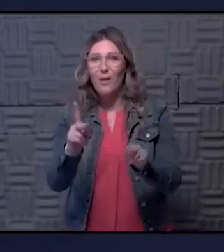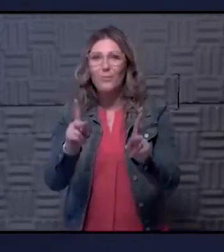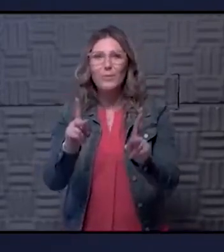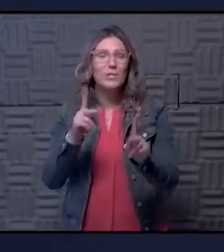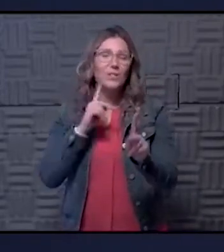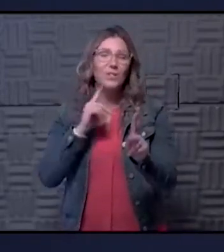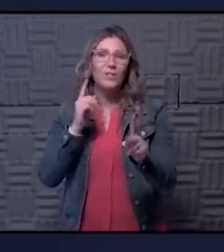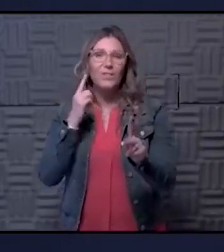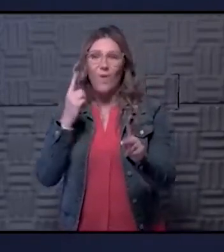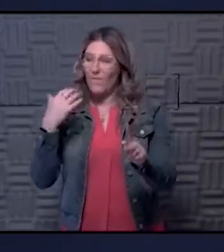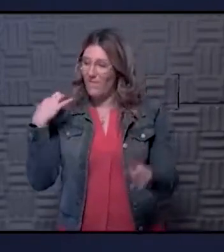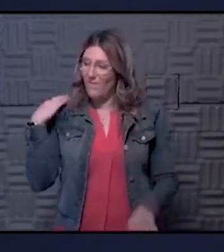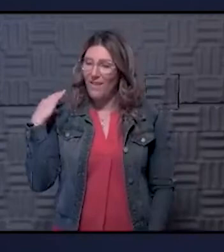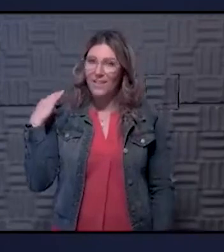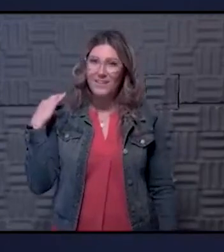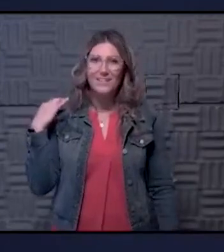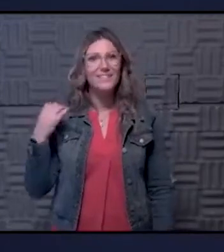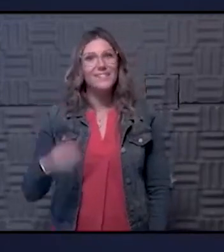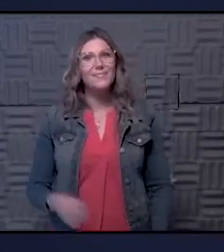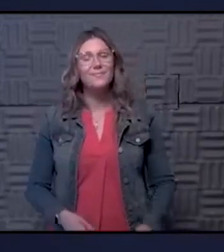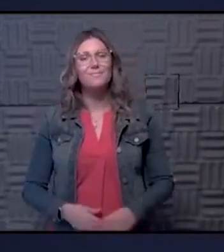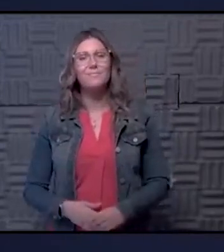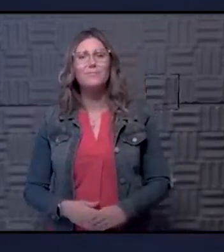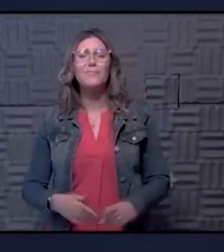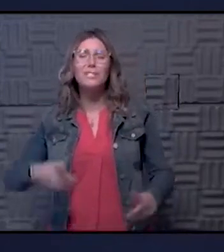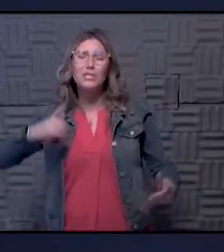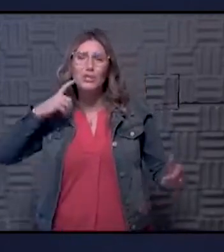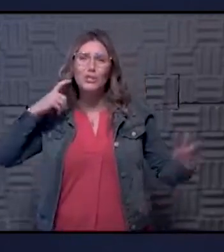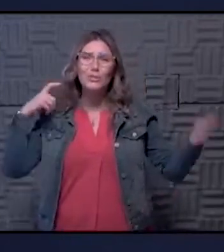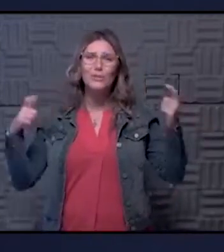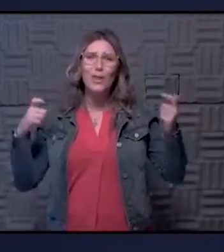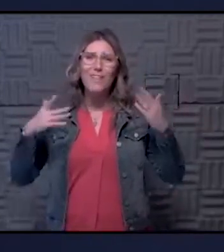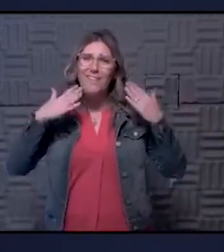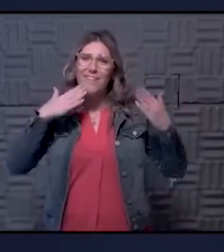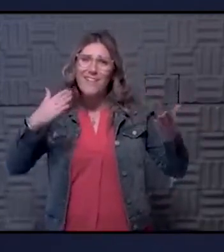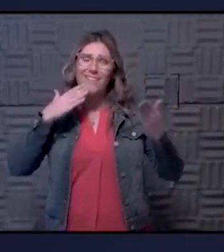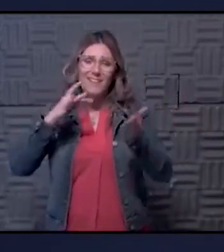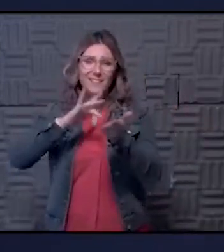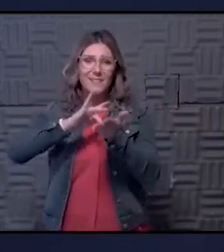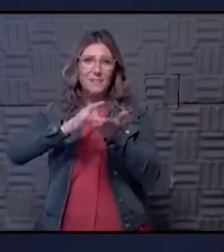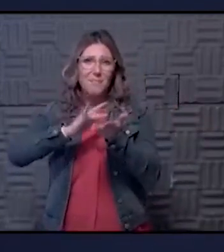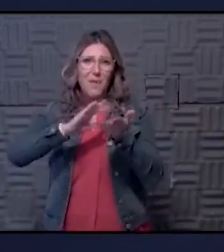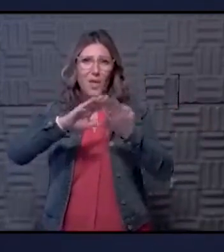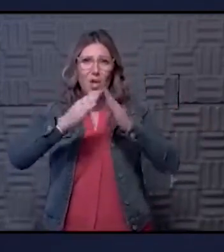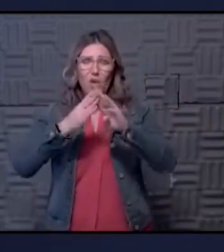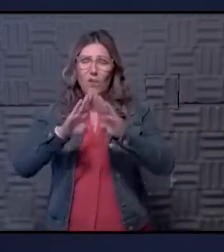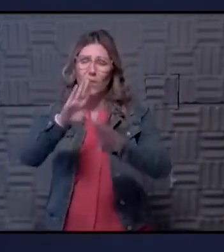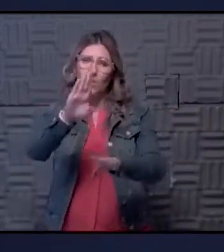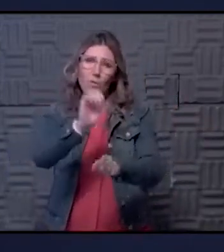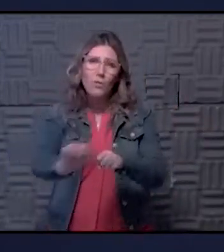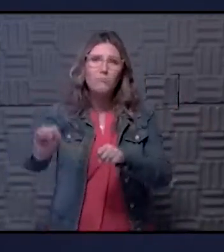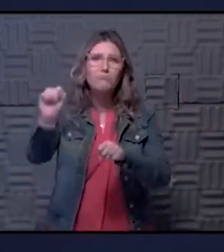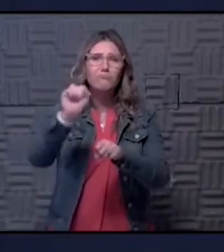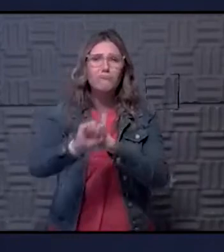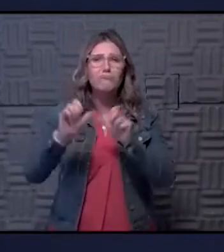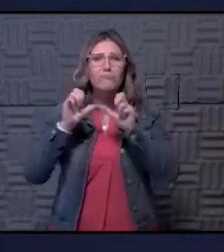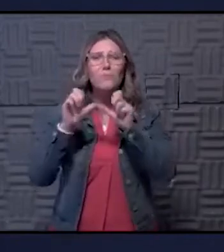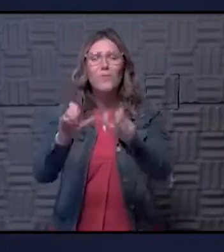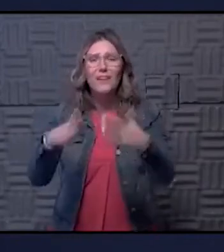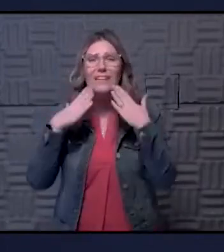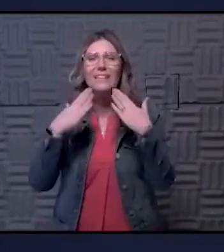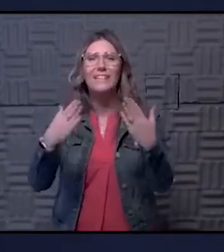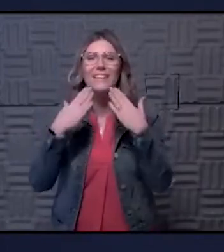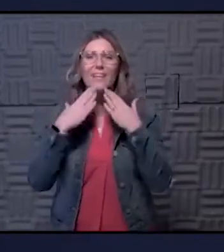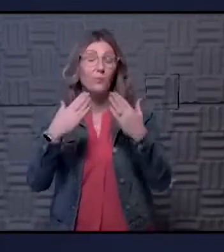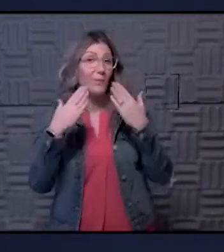to volunteer, and a big thanks to the medical community for your tireless work. Thank you. Well,